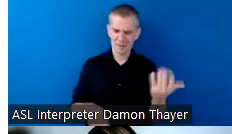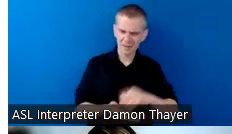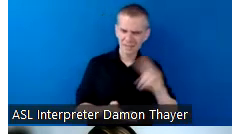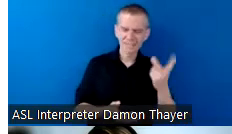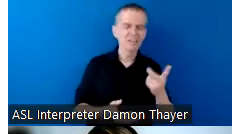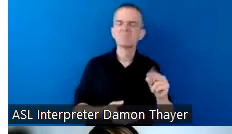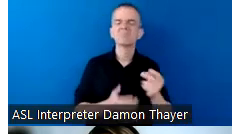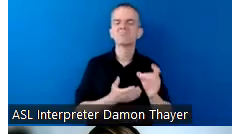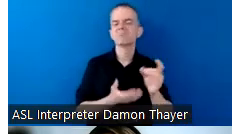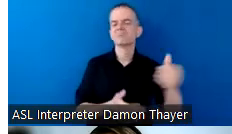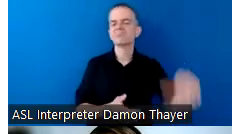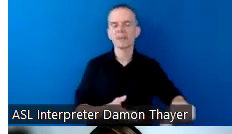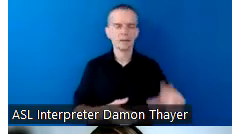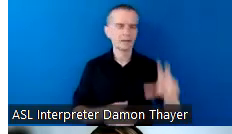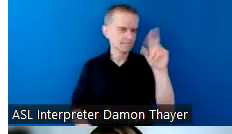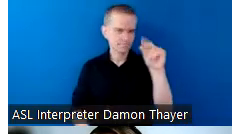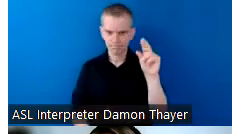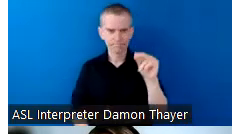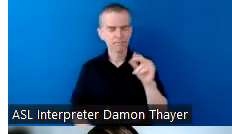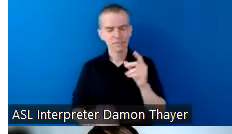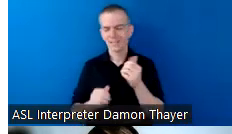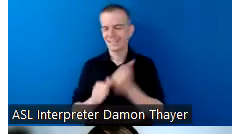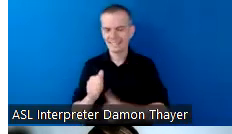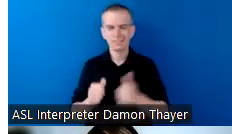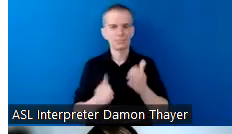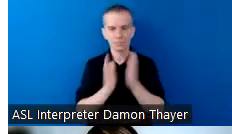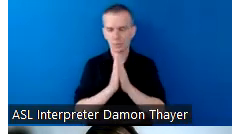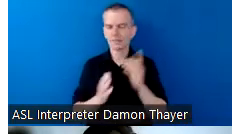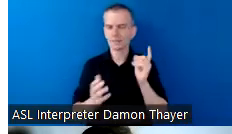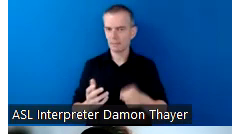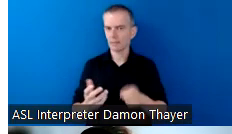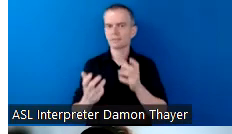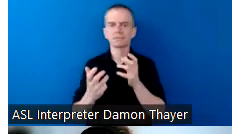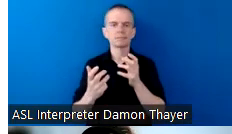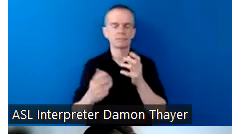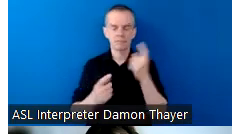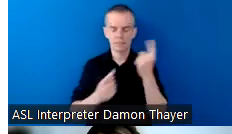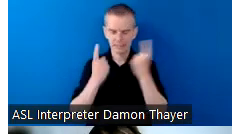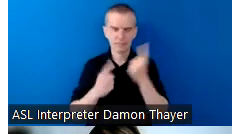who makes the request. And all residents, again, must be able to meet their lease agreement.